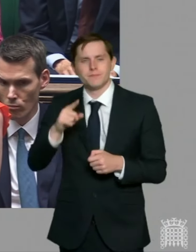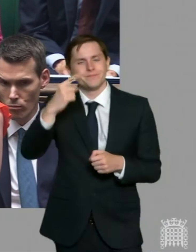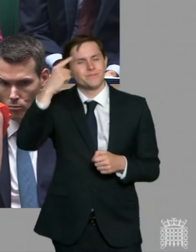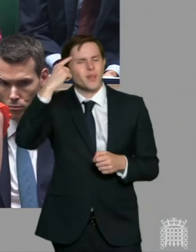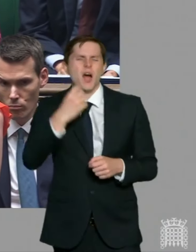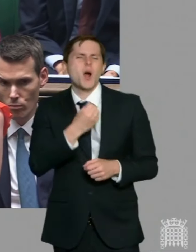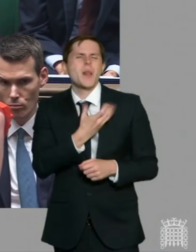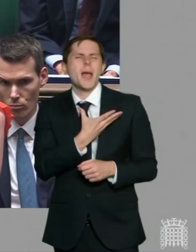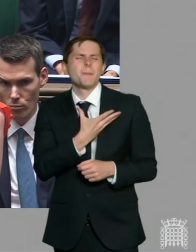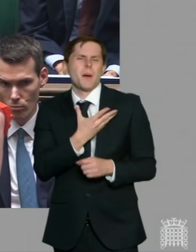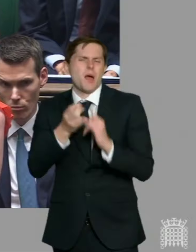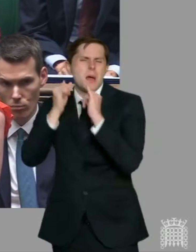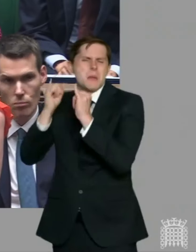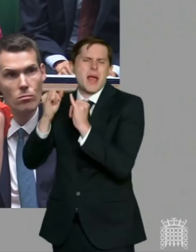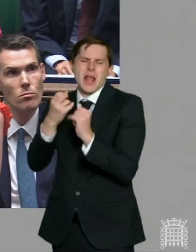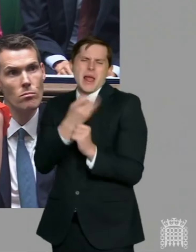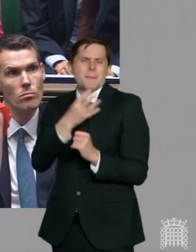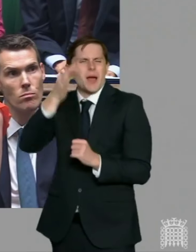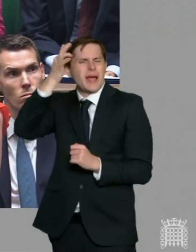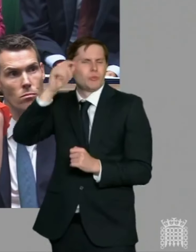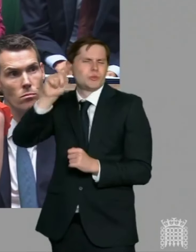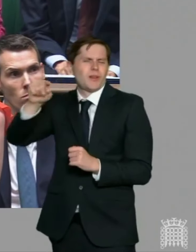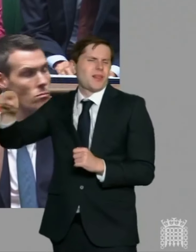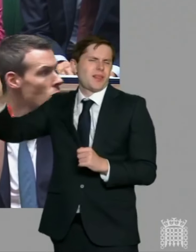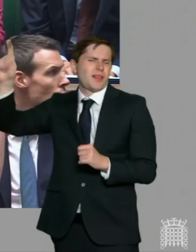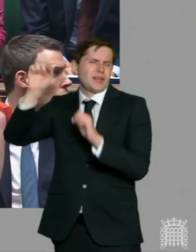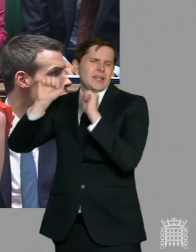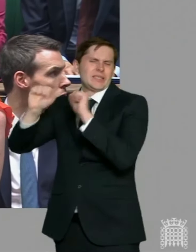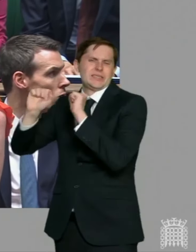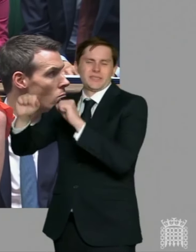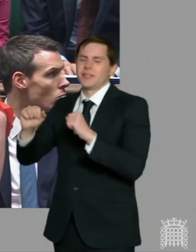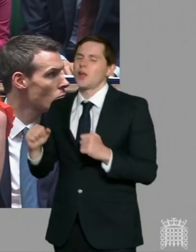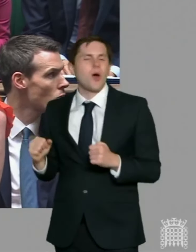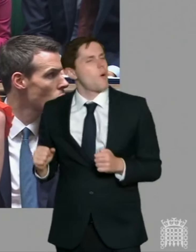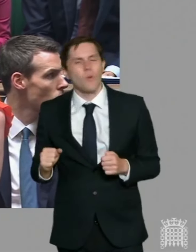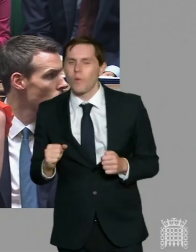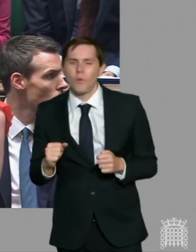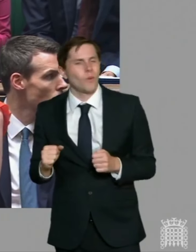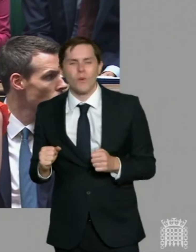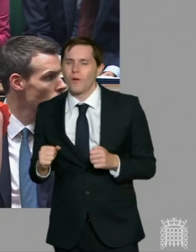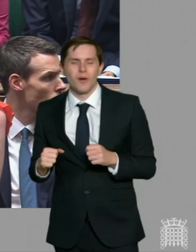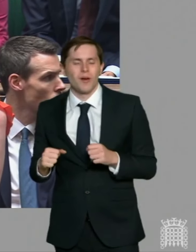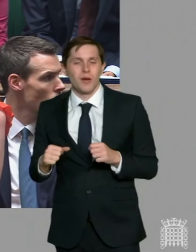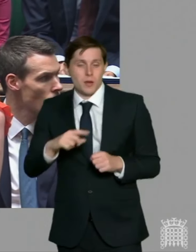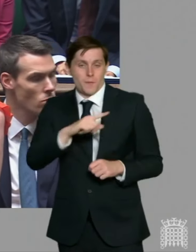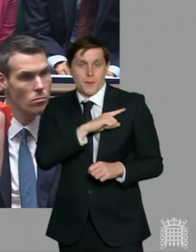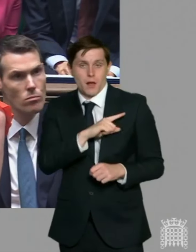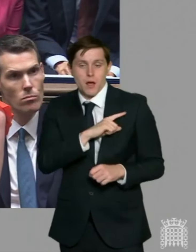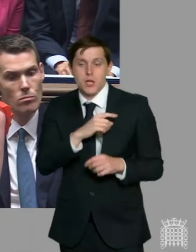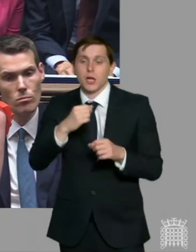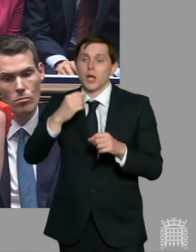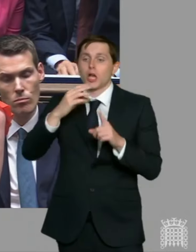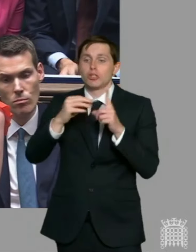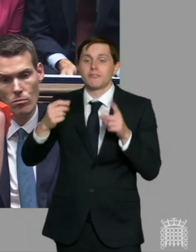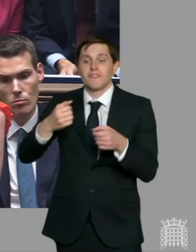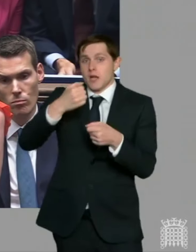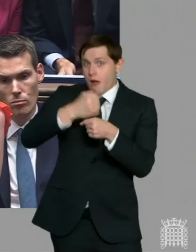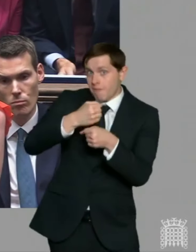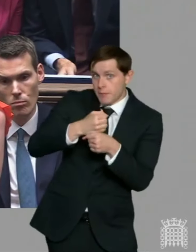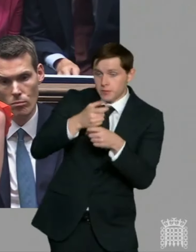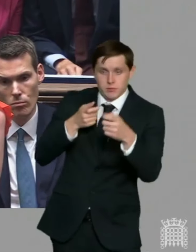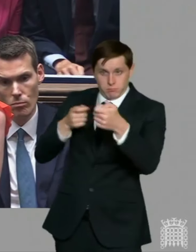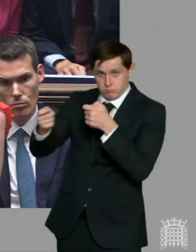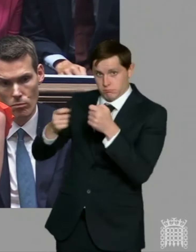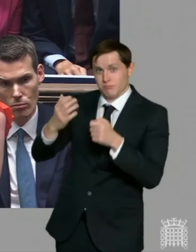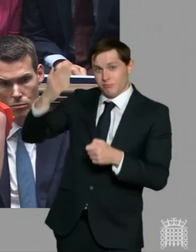political spectrum have been left in a disaster situation because the party opposite did not build the homes